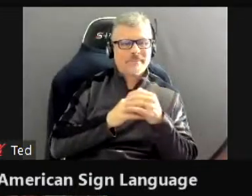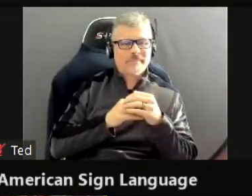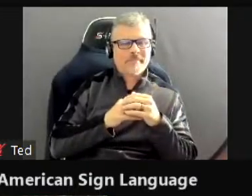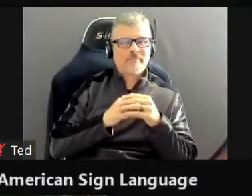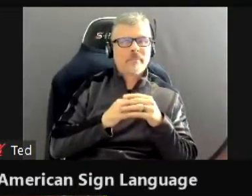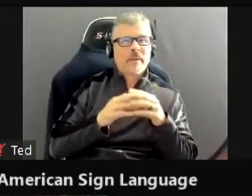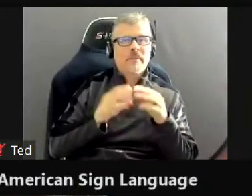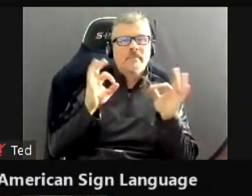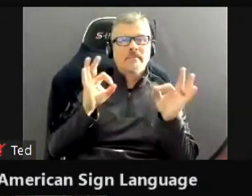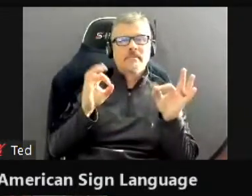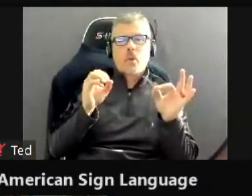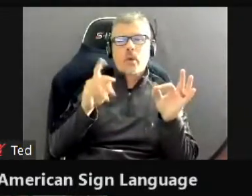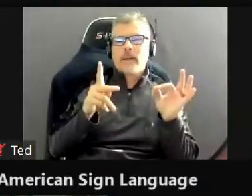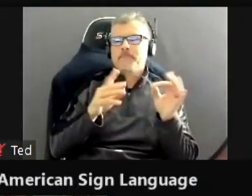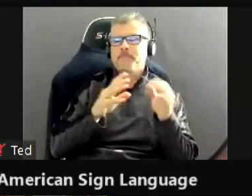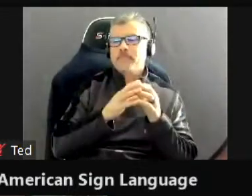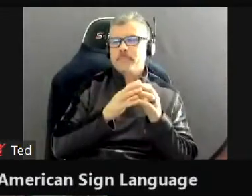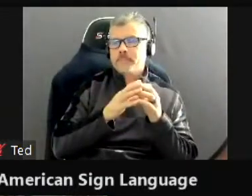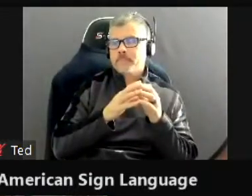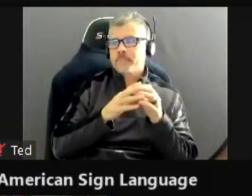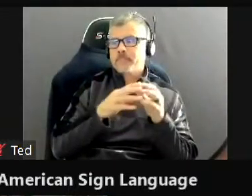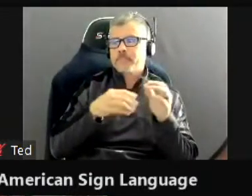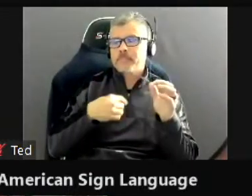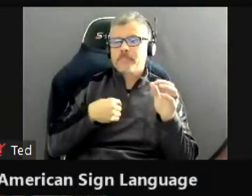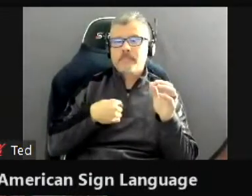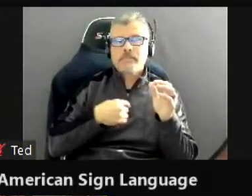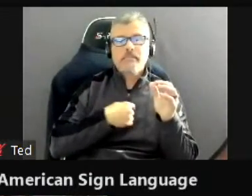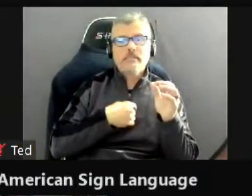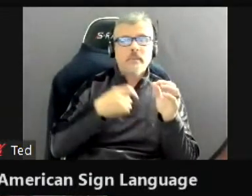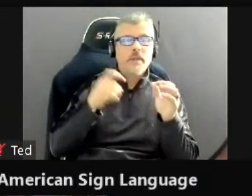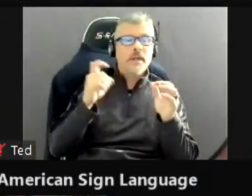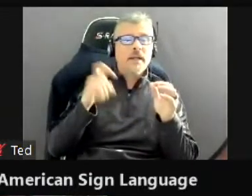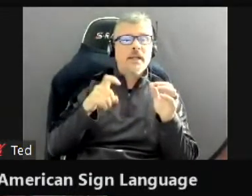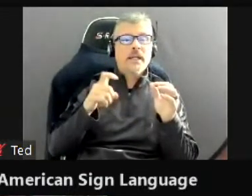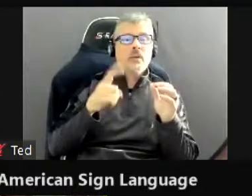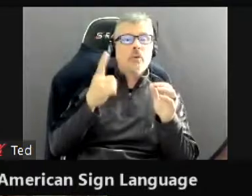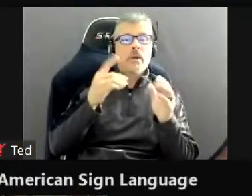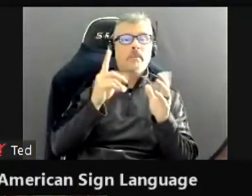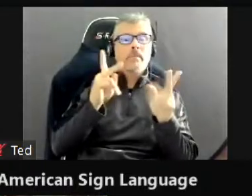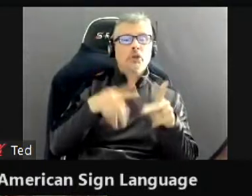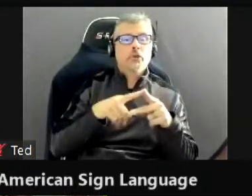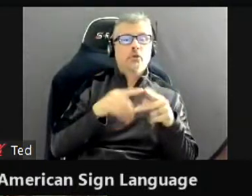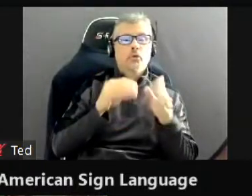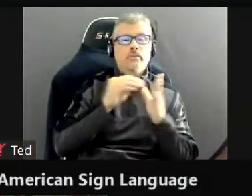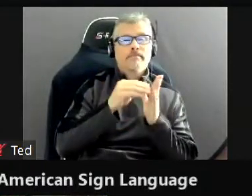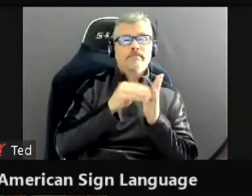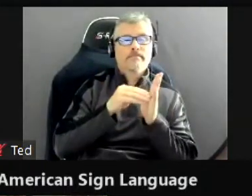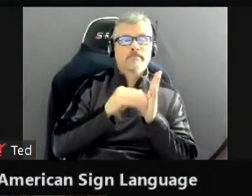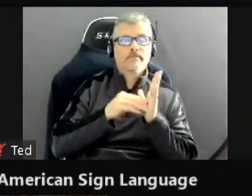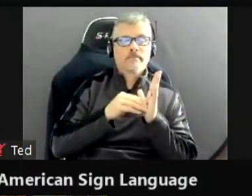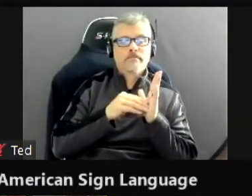All right. So we need a reporter and